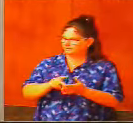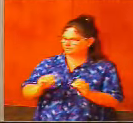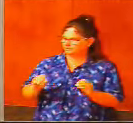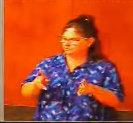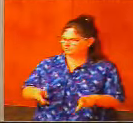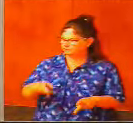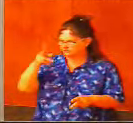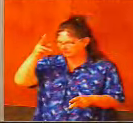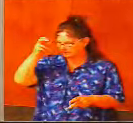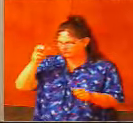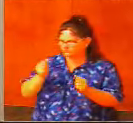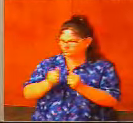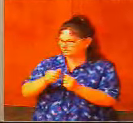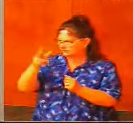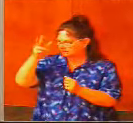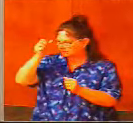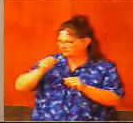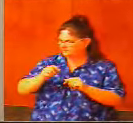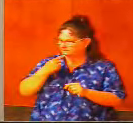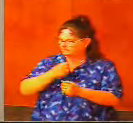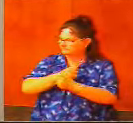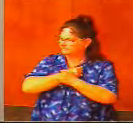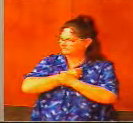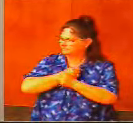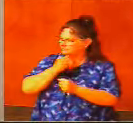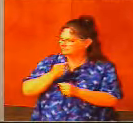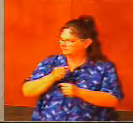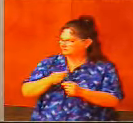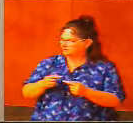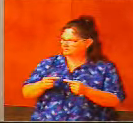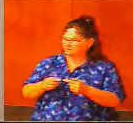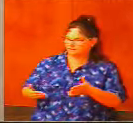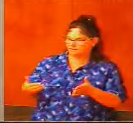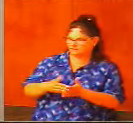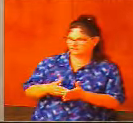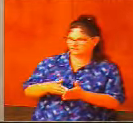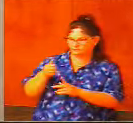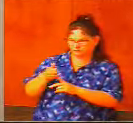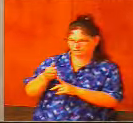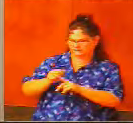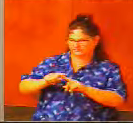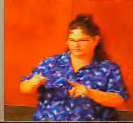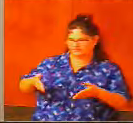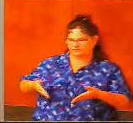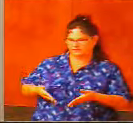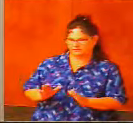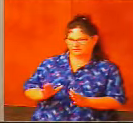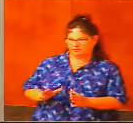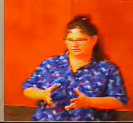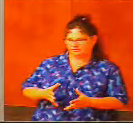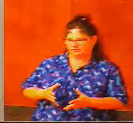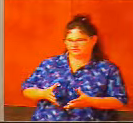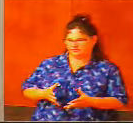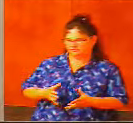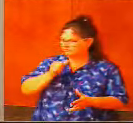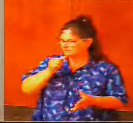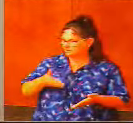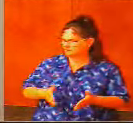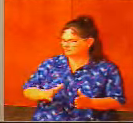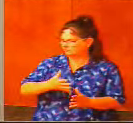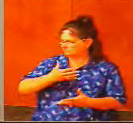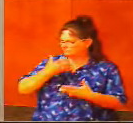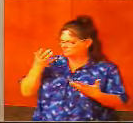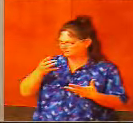evil." In verse 19 he says, "Beloved, do not avenge yourselves, but rather give place to wrath, for it is written, 'Vengeance is